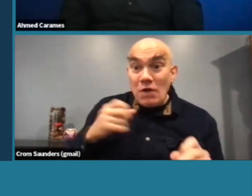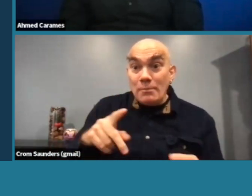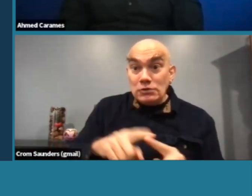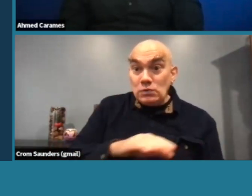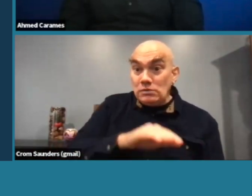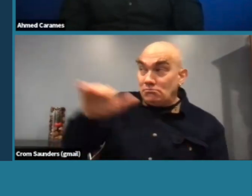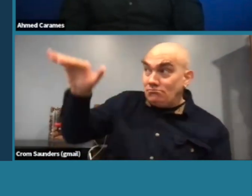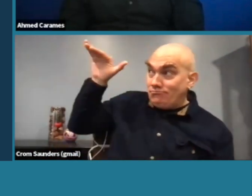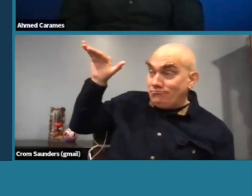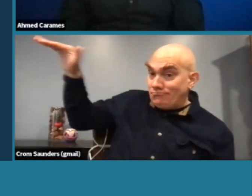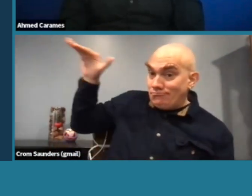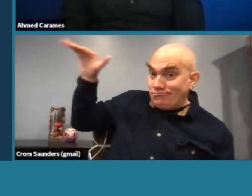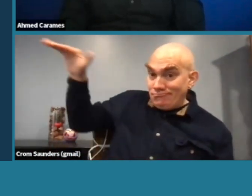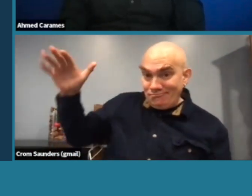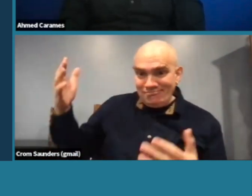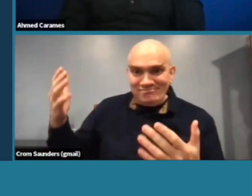into the light.